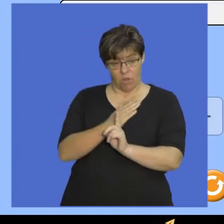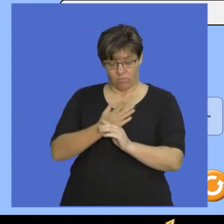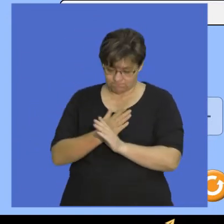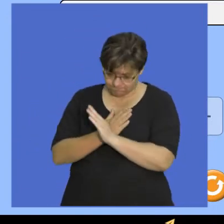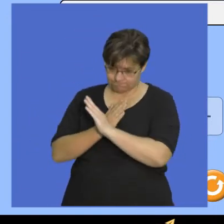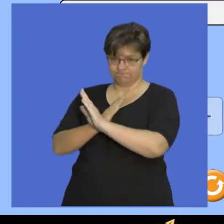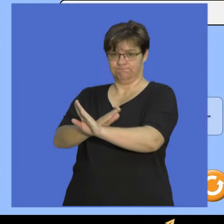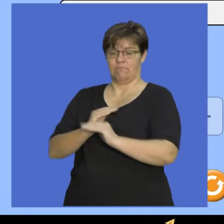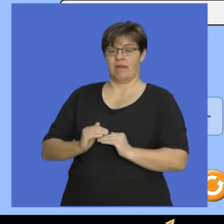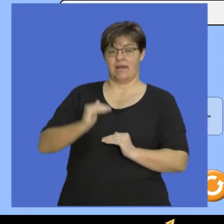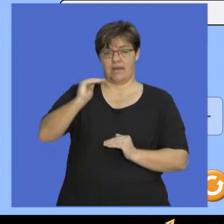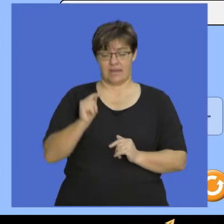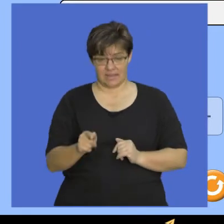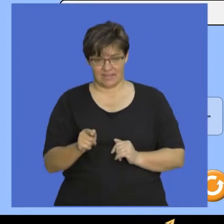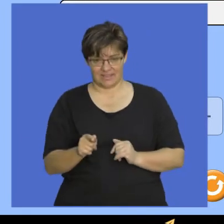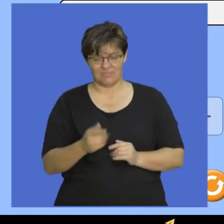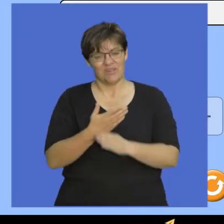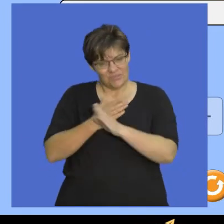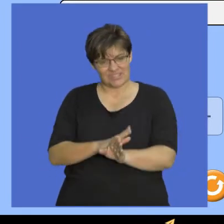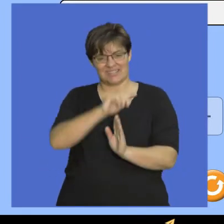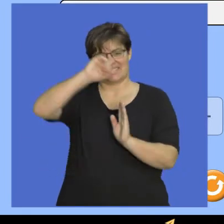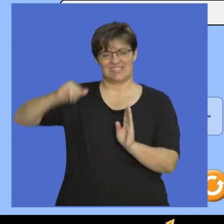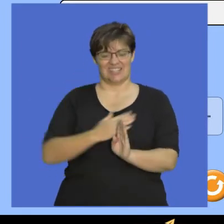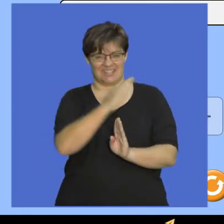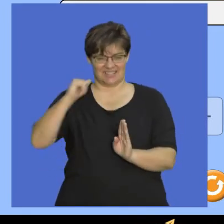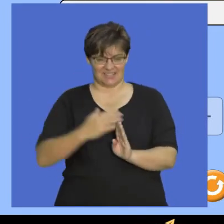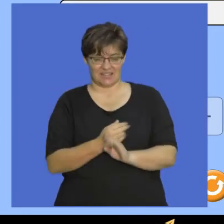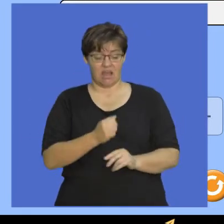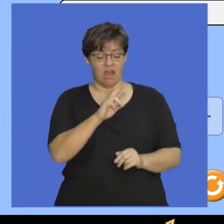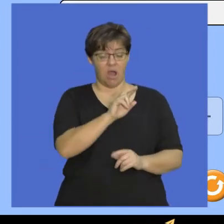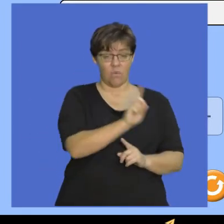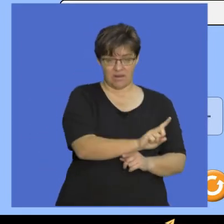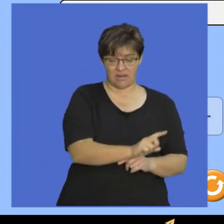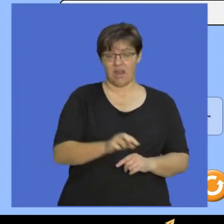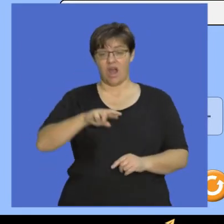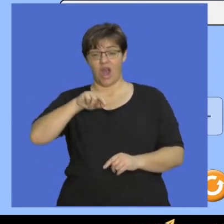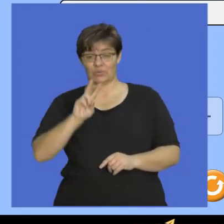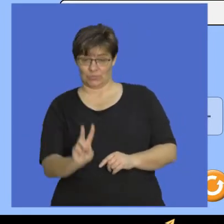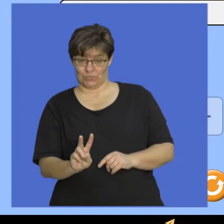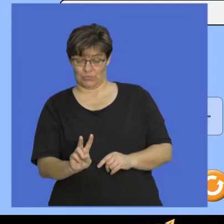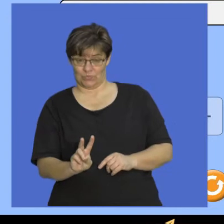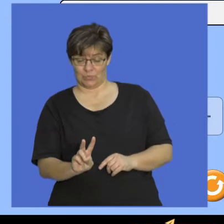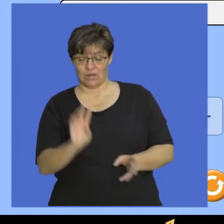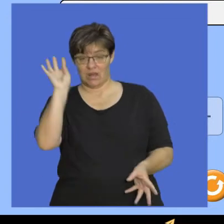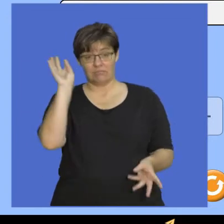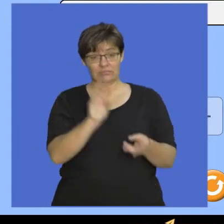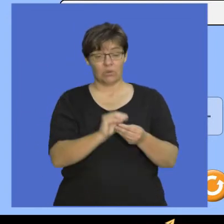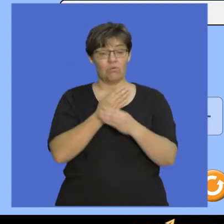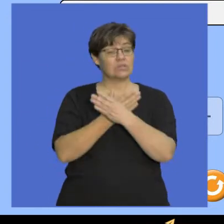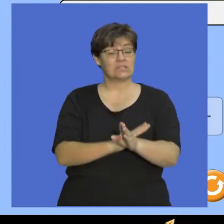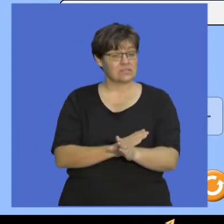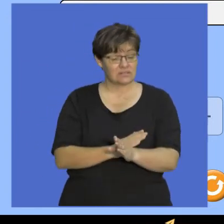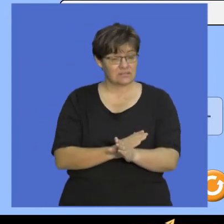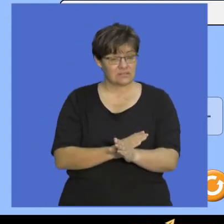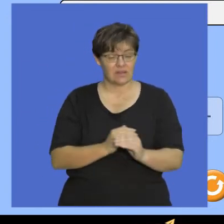charge increases. That's effectively the resistance of the circuit. So if the first one is R1 and the second one is R2,